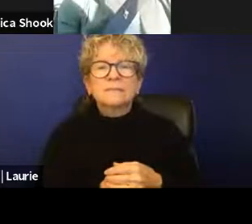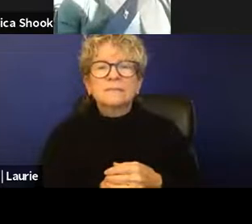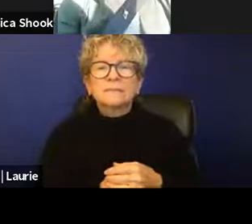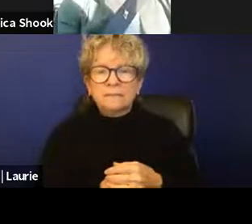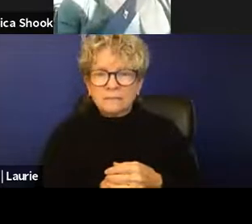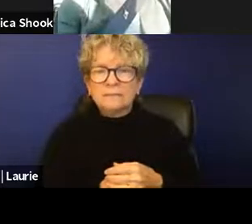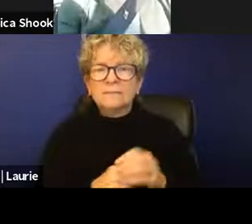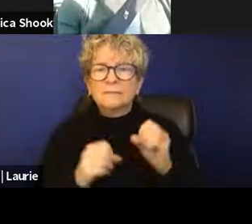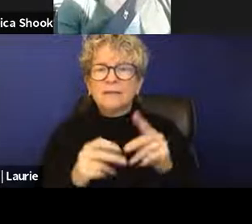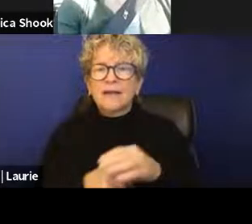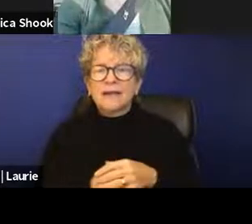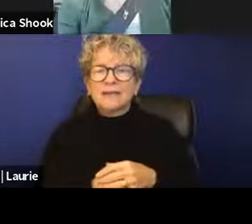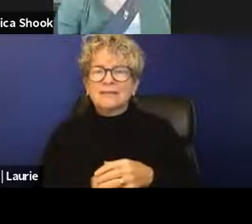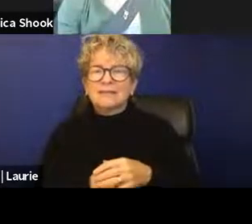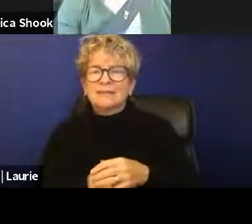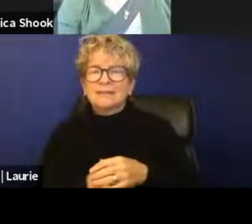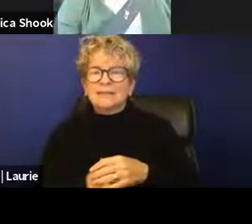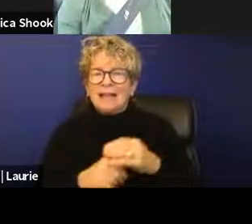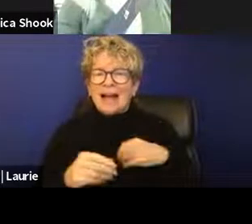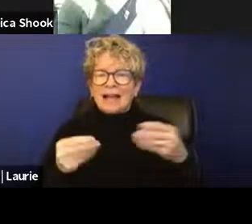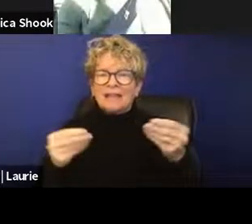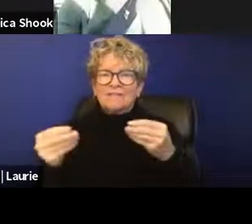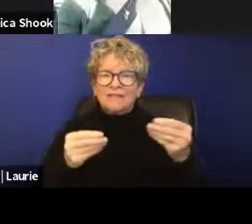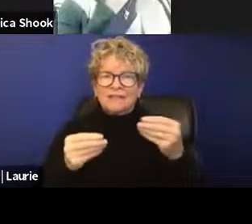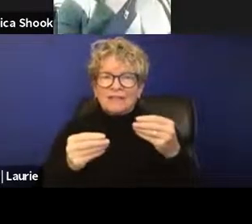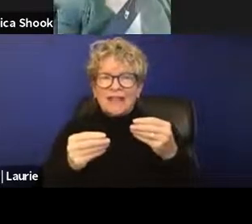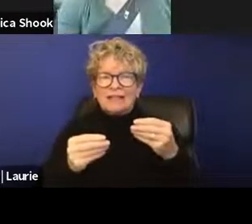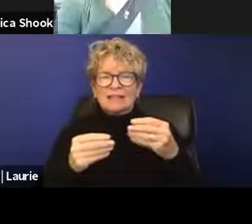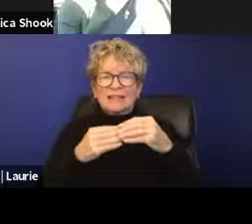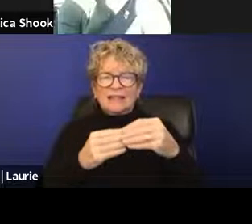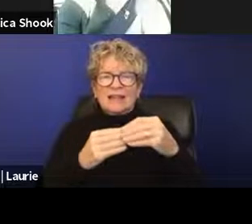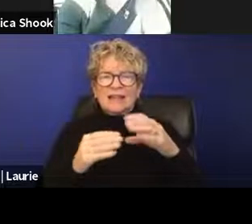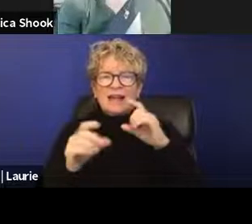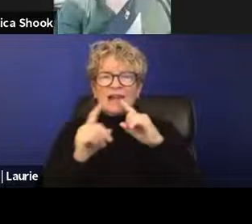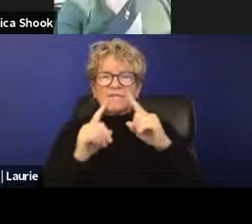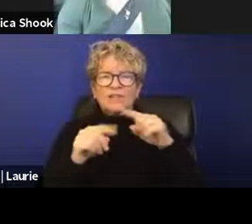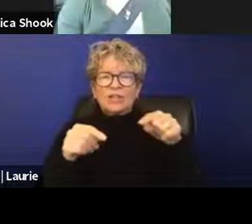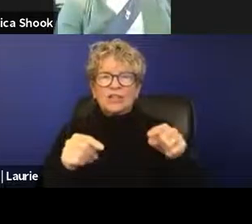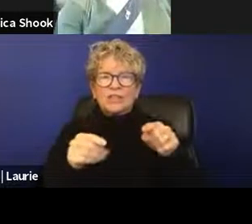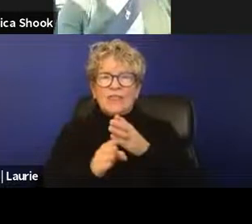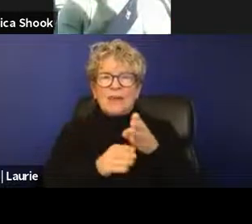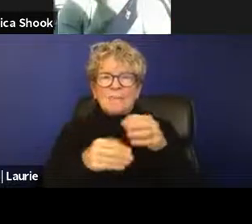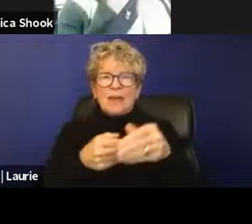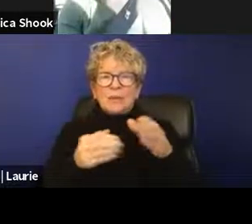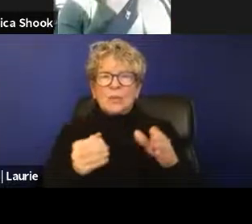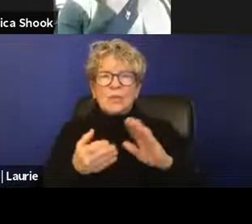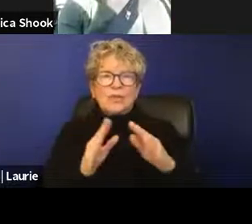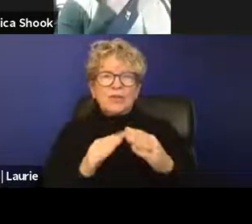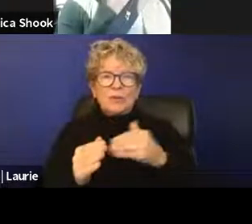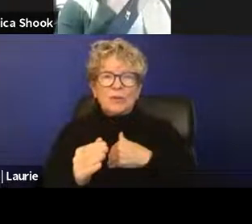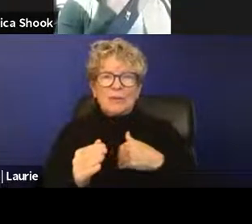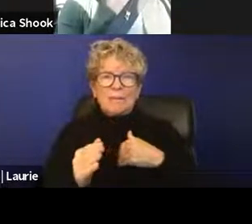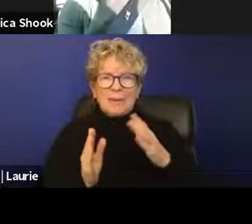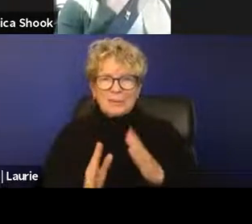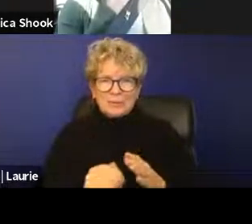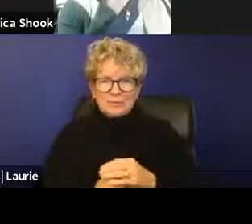Okay, well, I got to facilitate a conversation in the main room with our community members who are participating today.